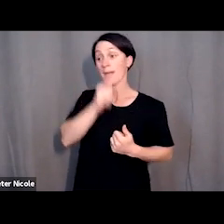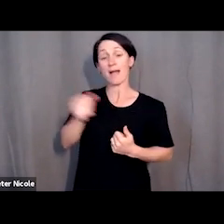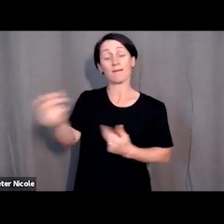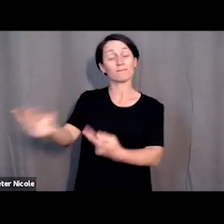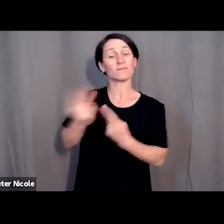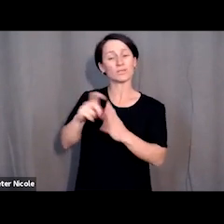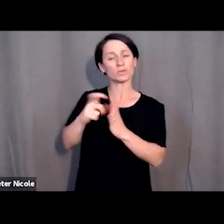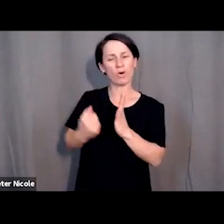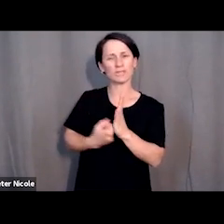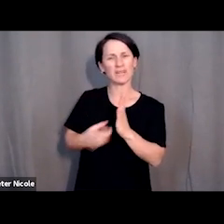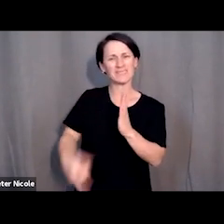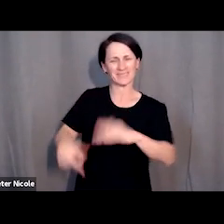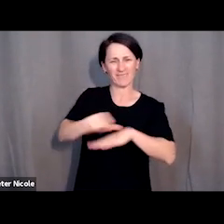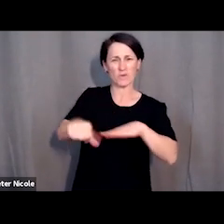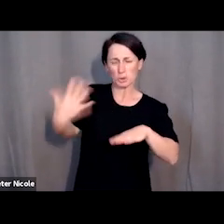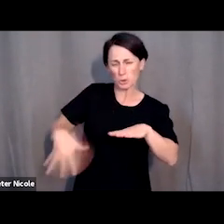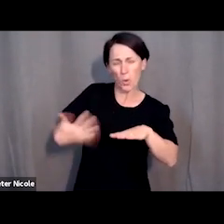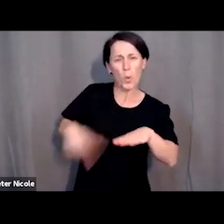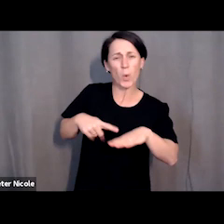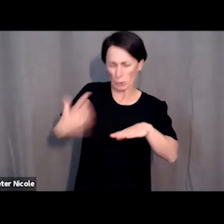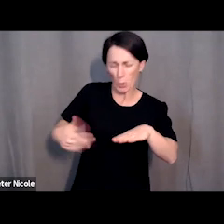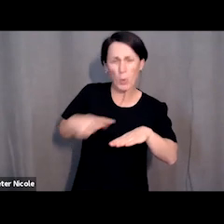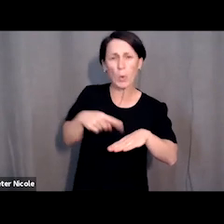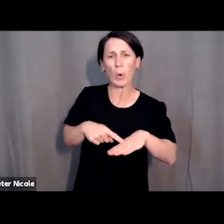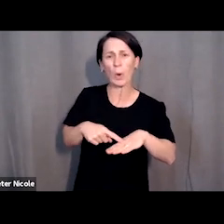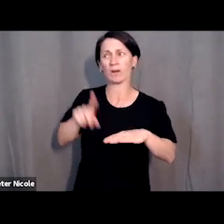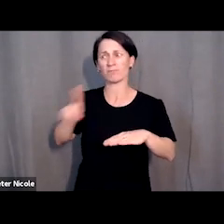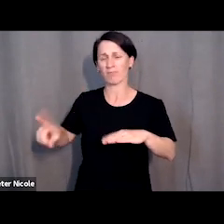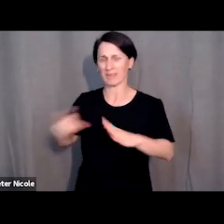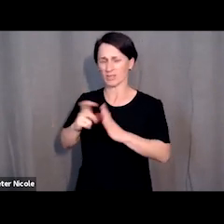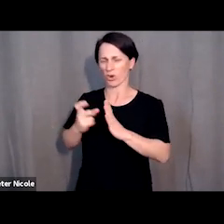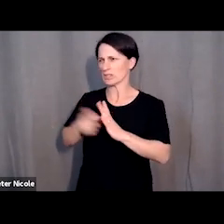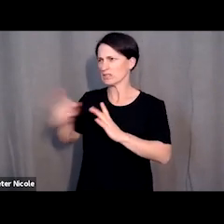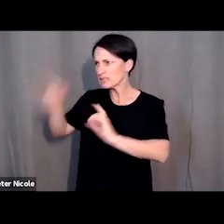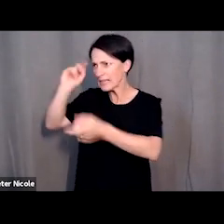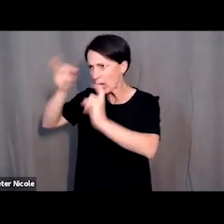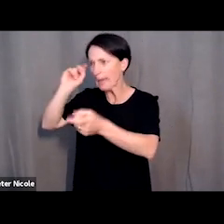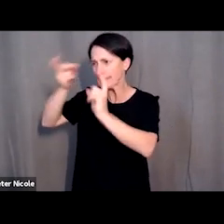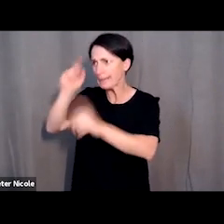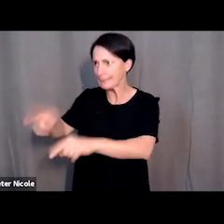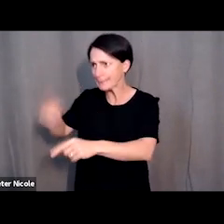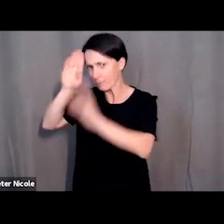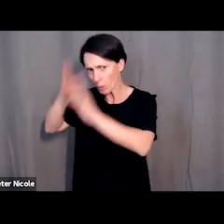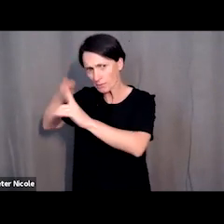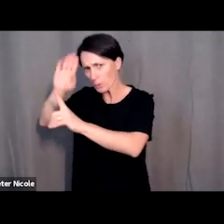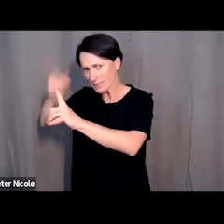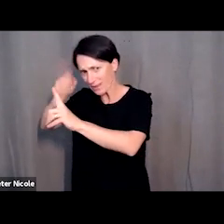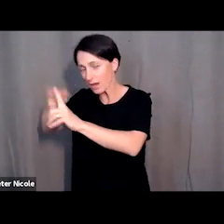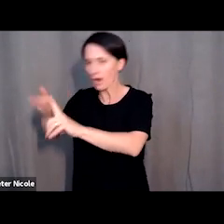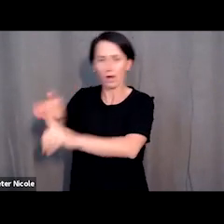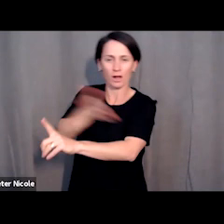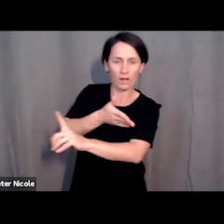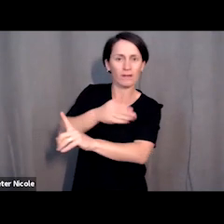sore foot, and the doctor spent the first 10 minutes talking about his anxiety, and he's like, I've got a sore foot. GPs that take the